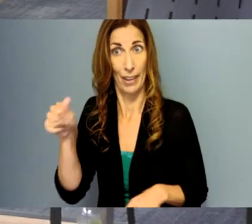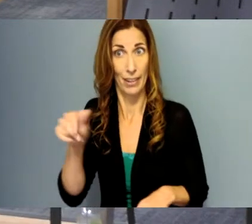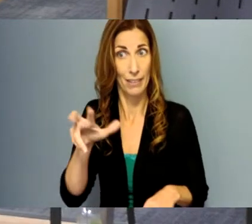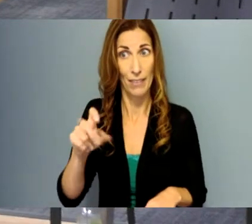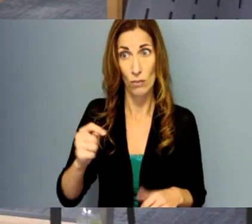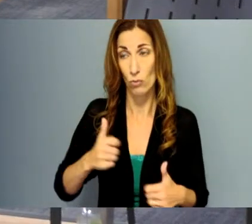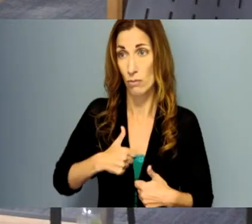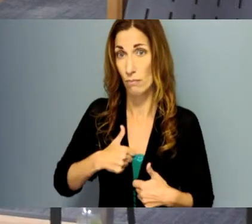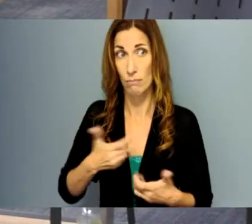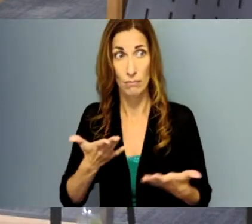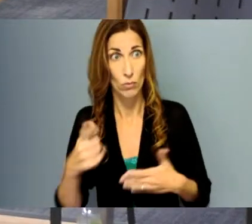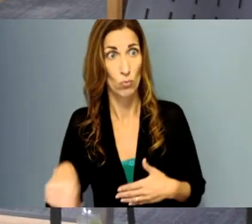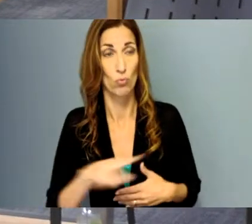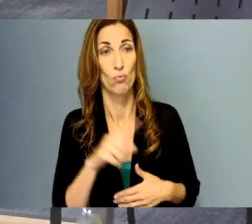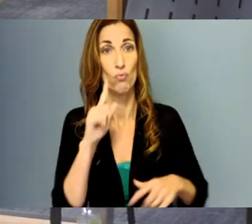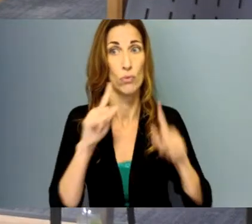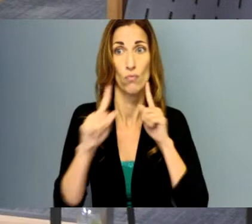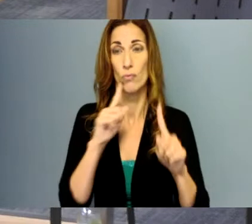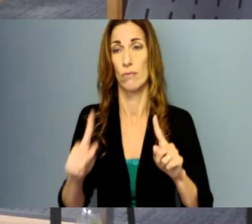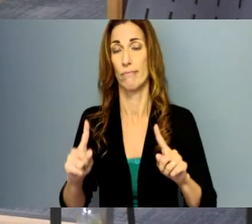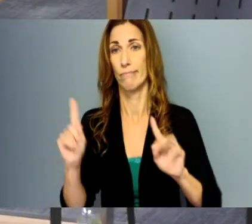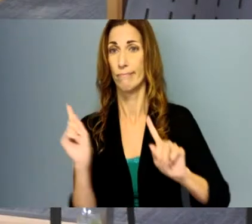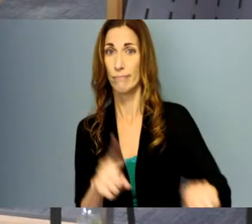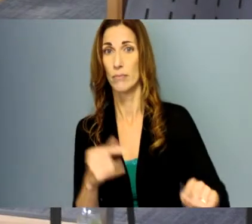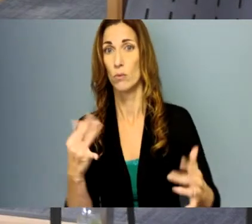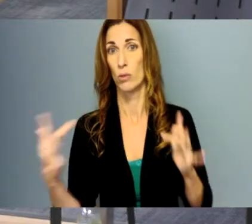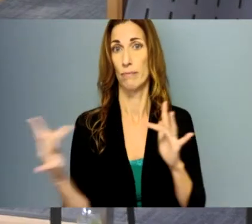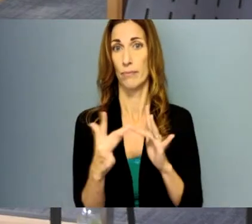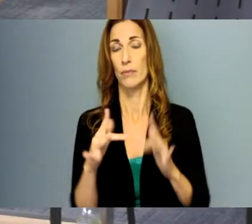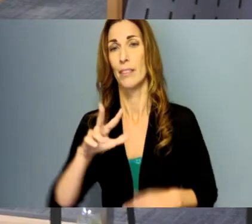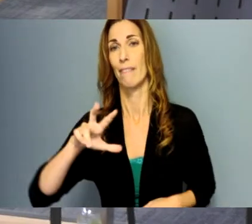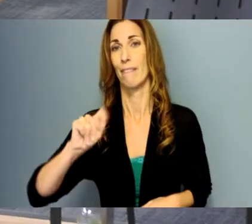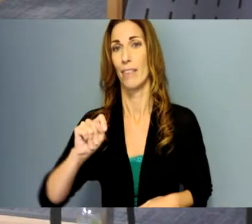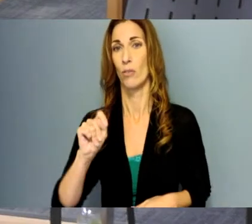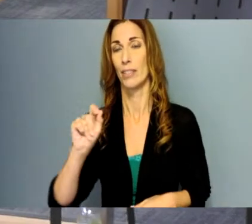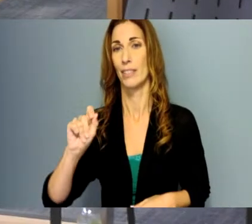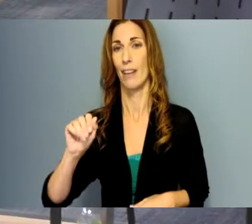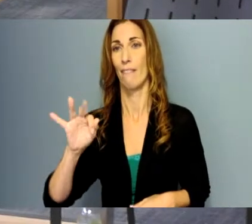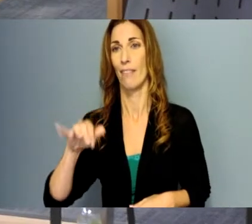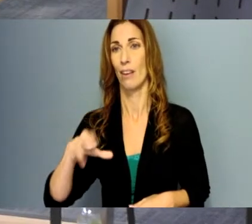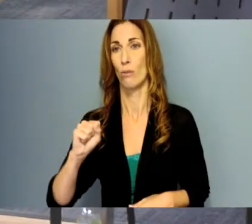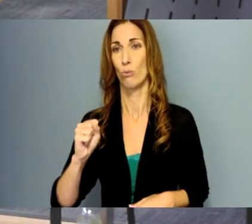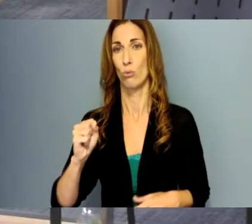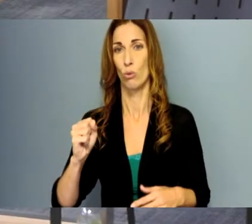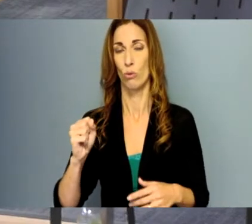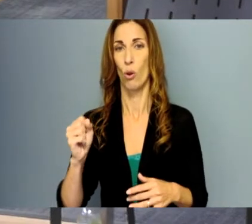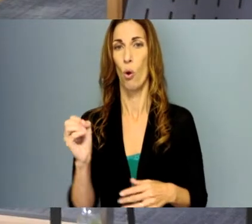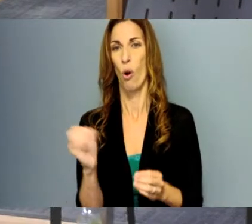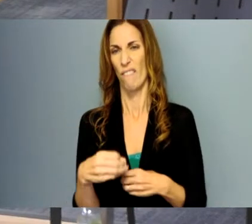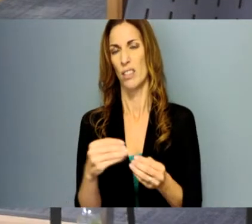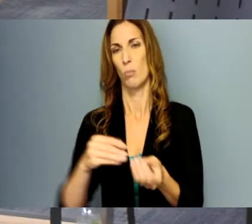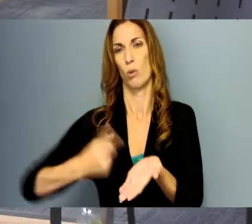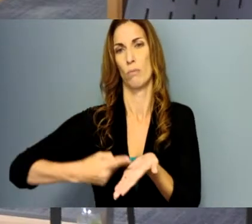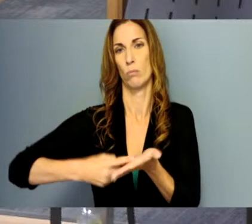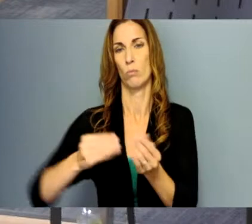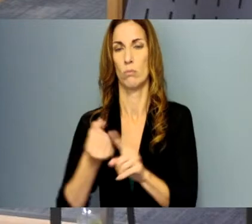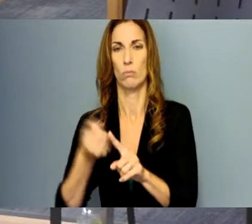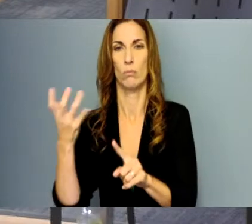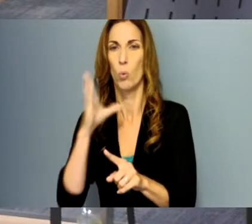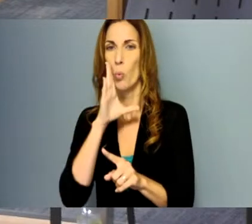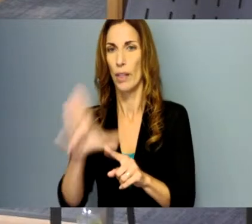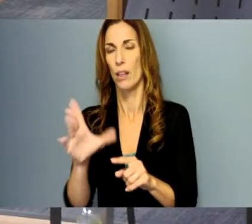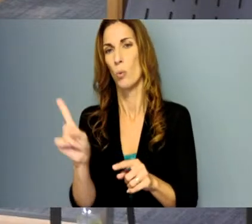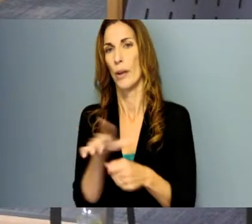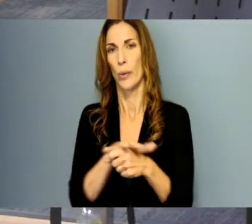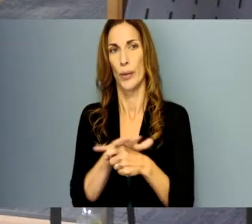or here in attendance. If you want to contact the Veterans Affairs Office, we can go further in depth with where those